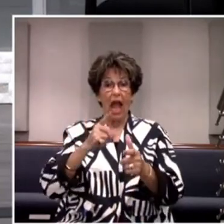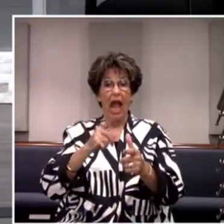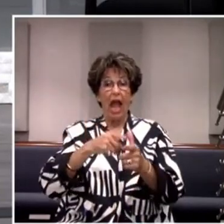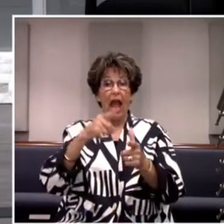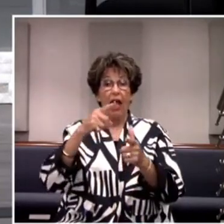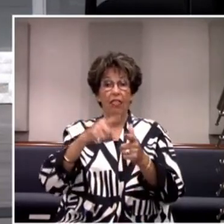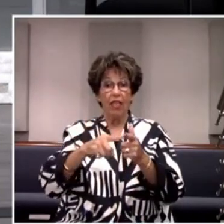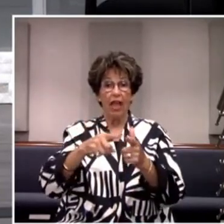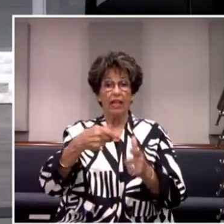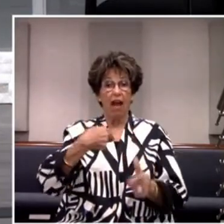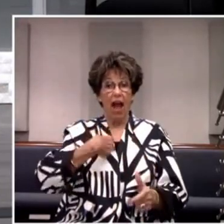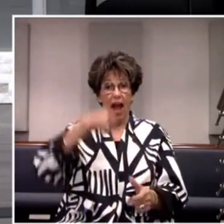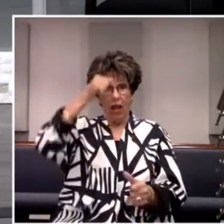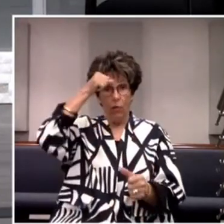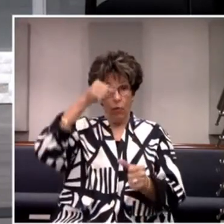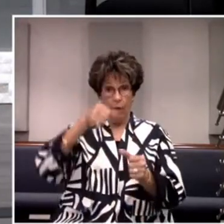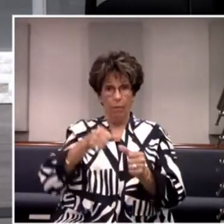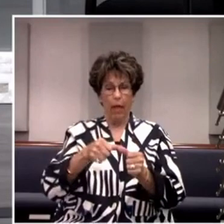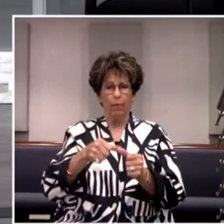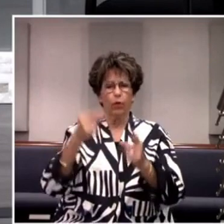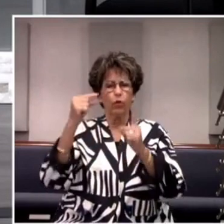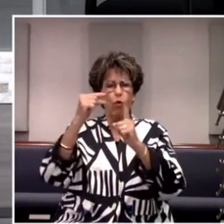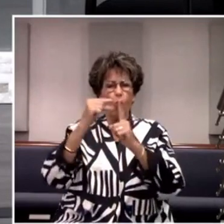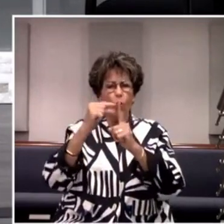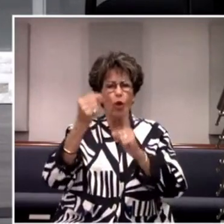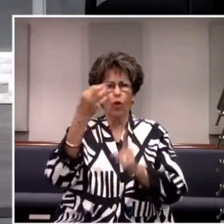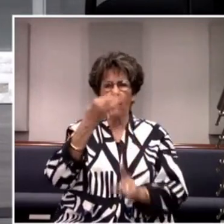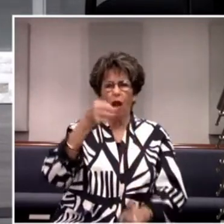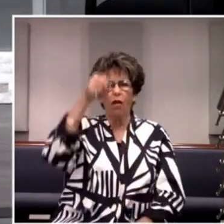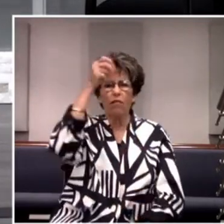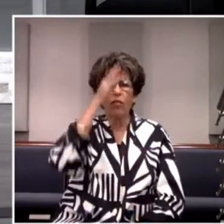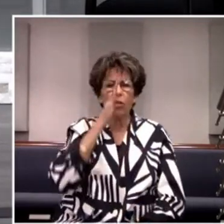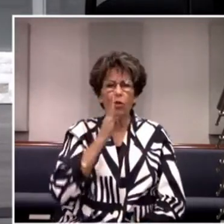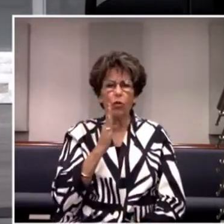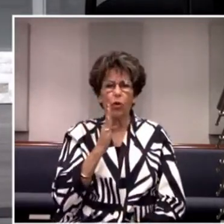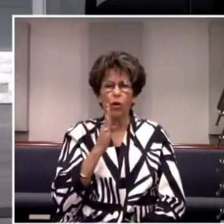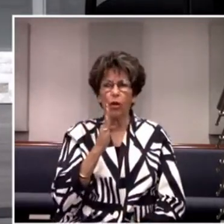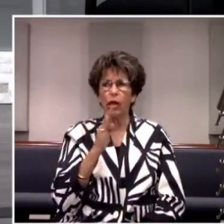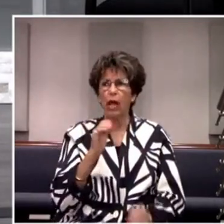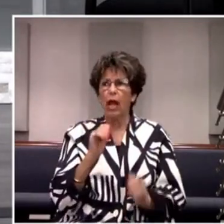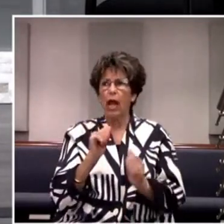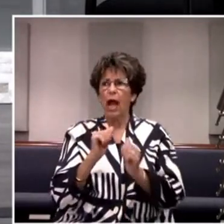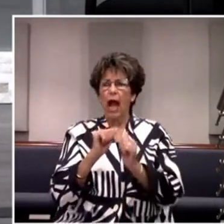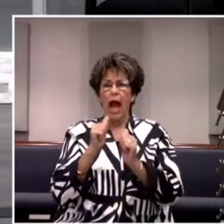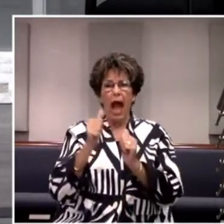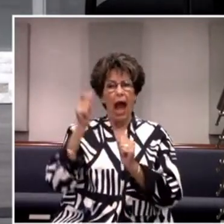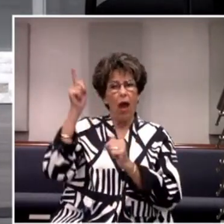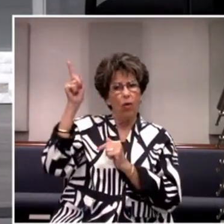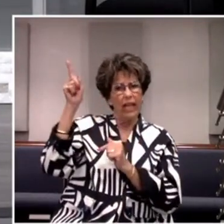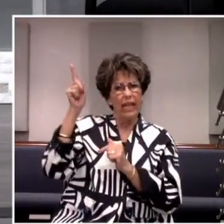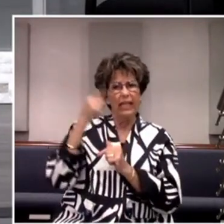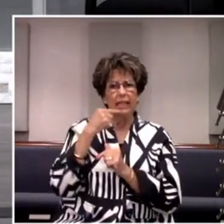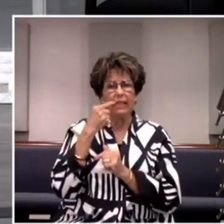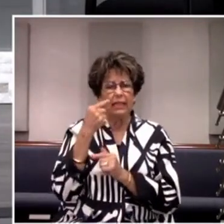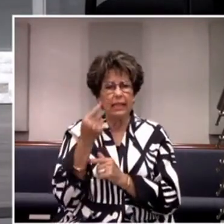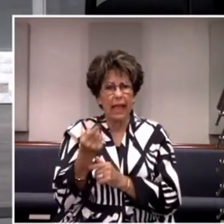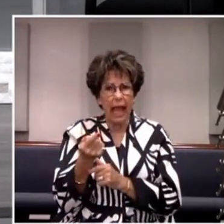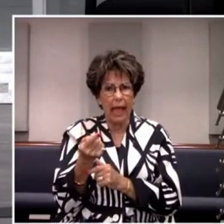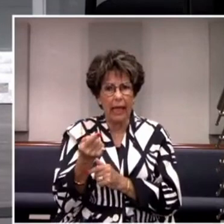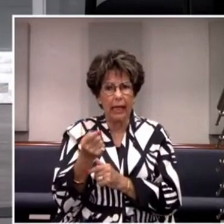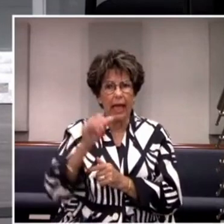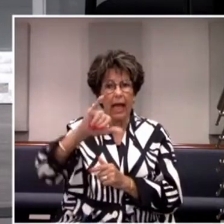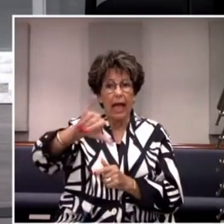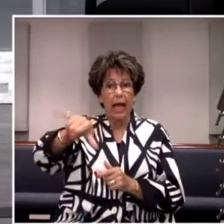remembered I the word of the Lord, how that he said,